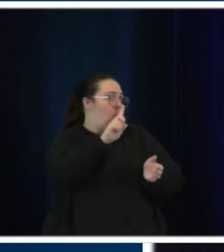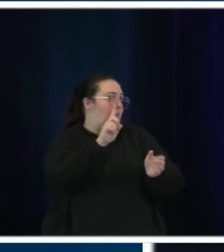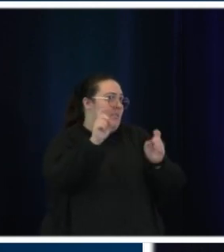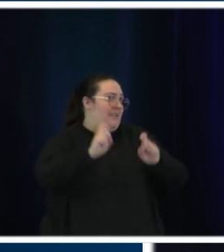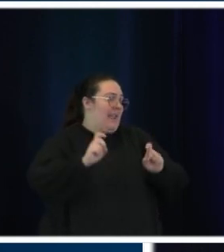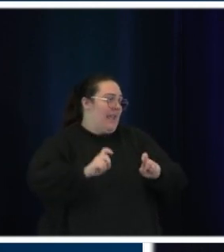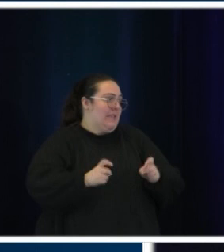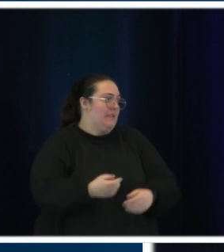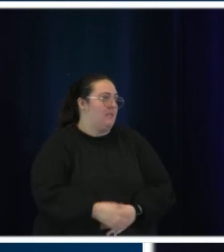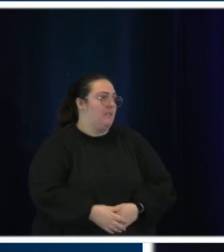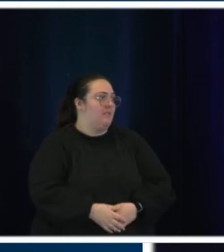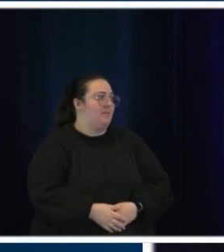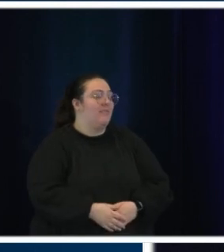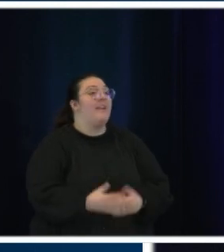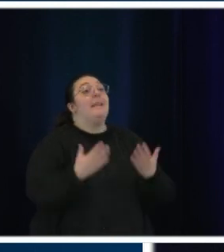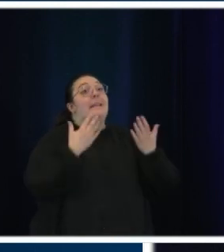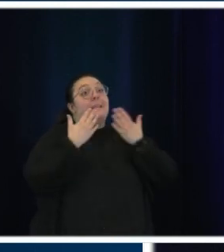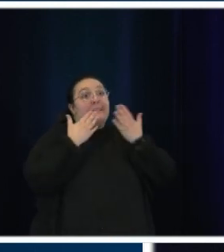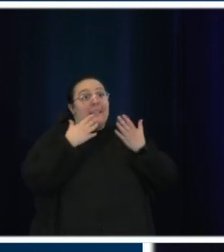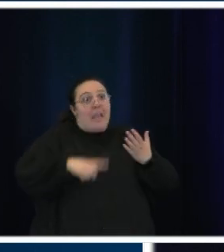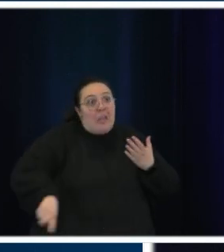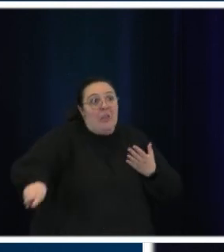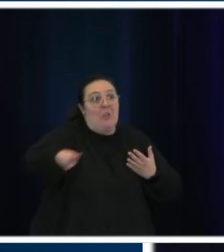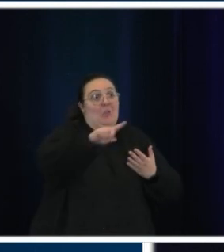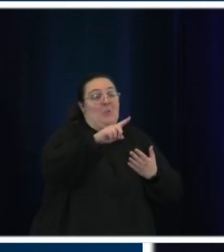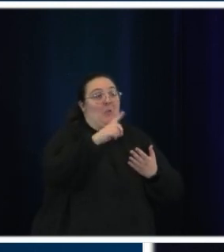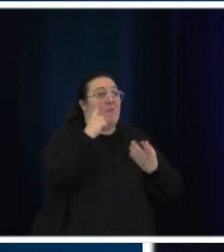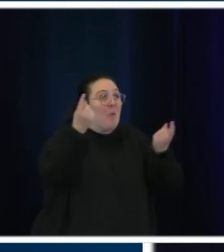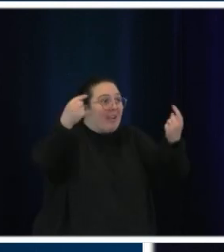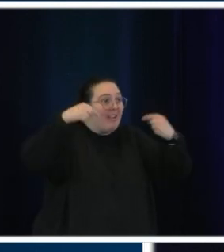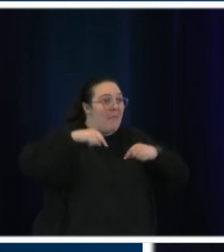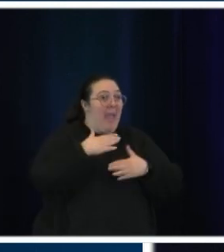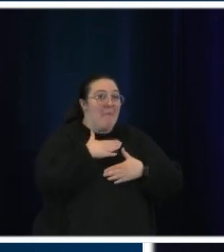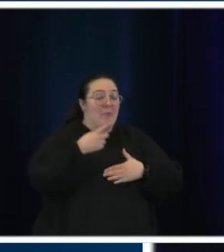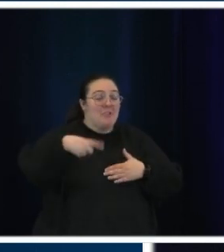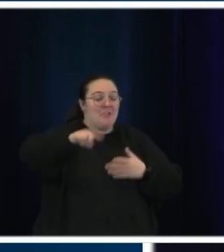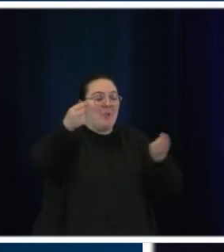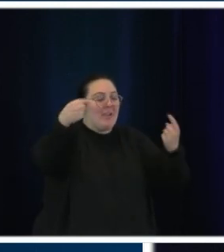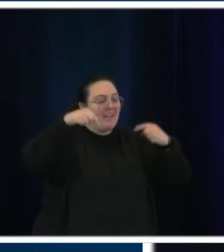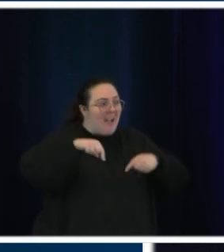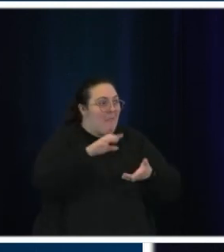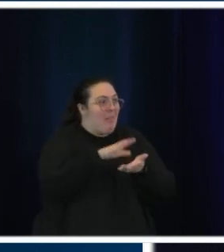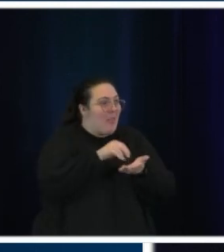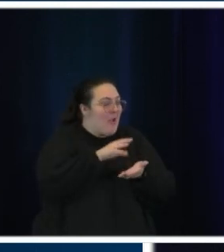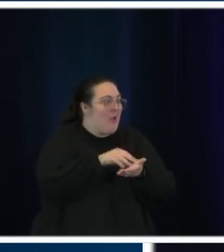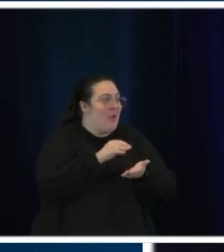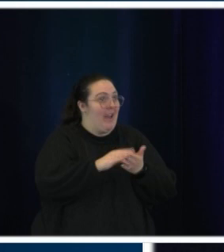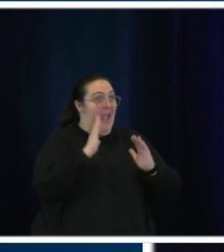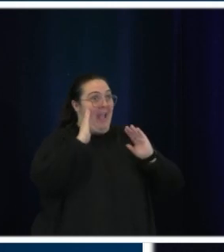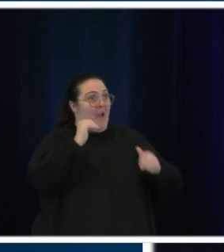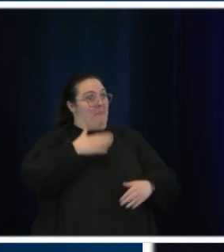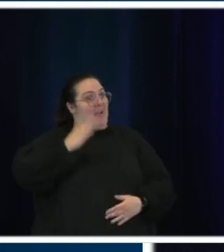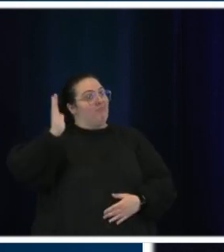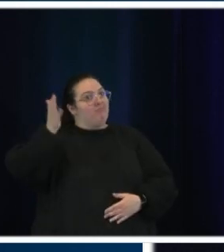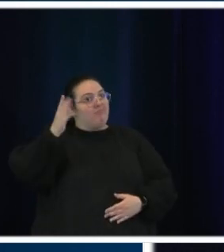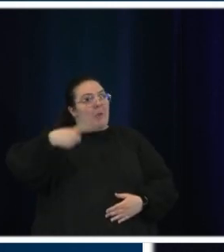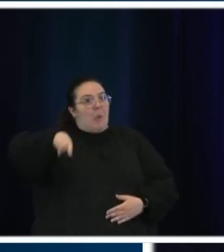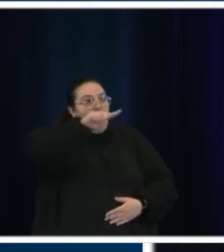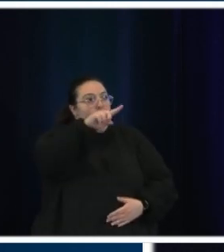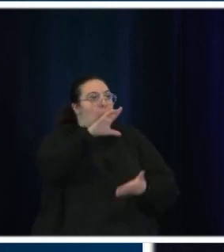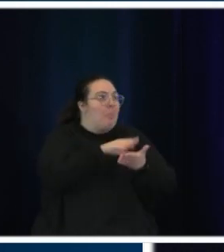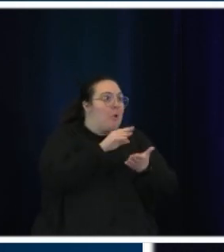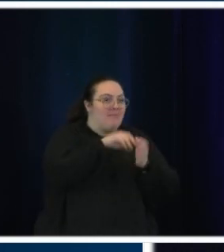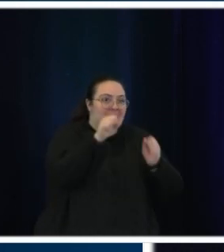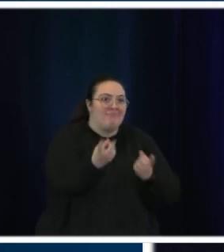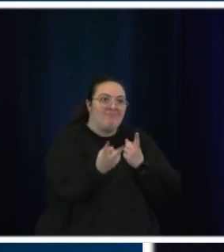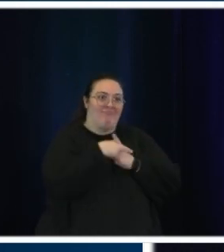Well, thank you all so much. I appreciate being with you this morning. I hope you learned something from my talk this morning, and I hope you have a